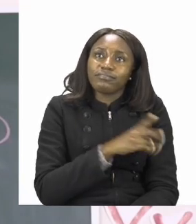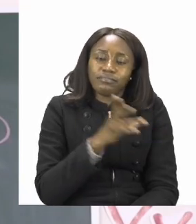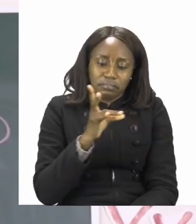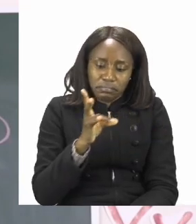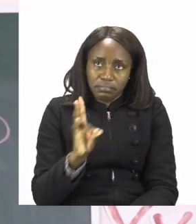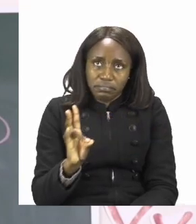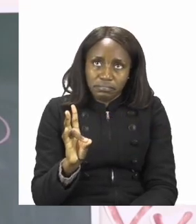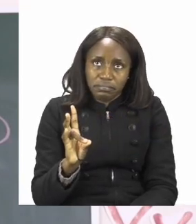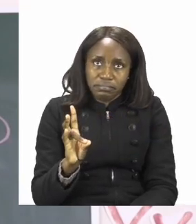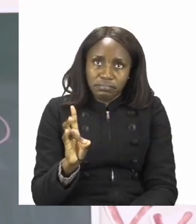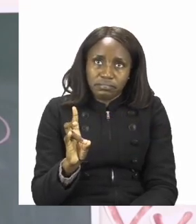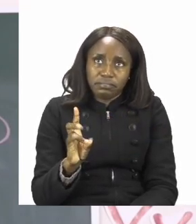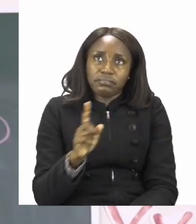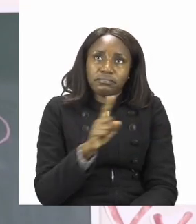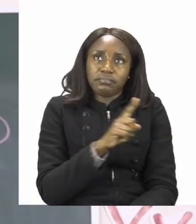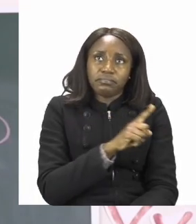there,